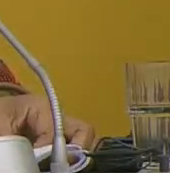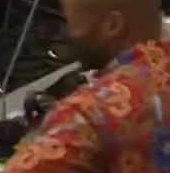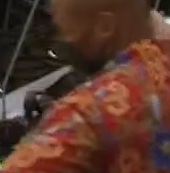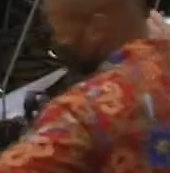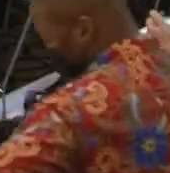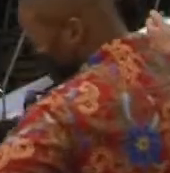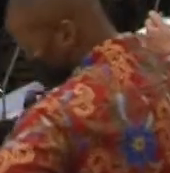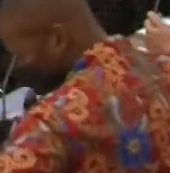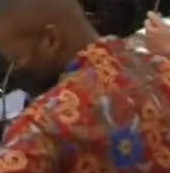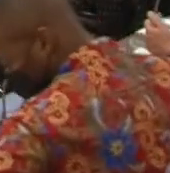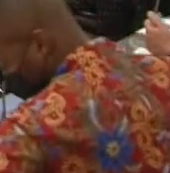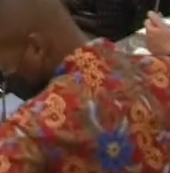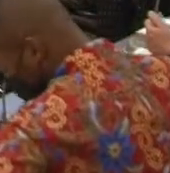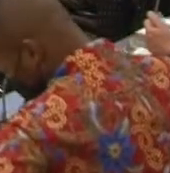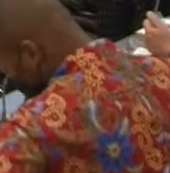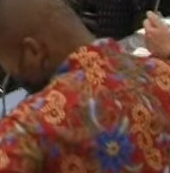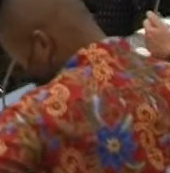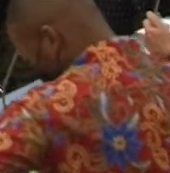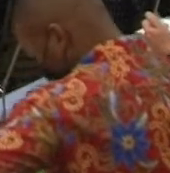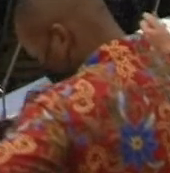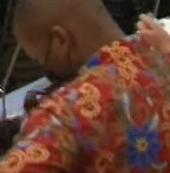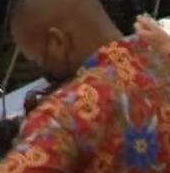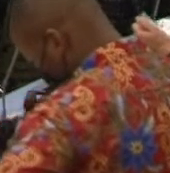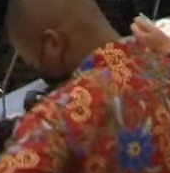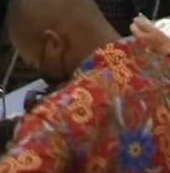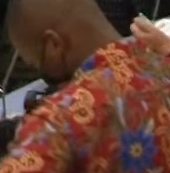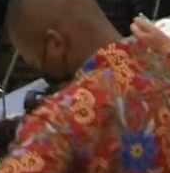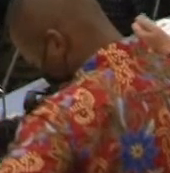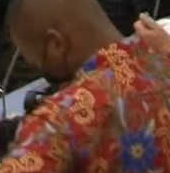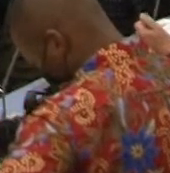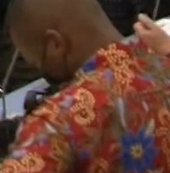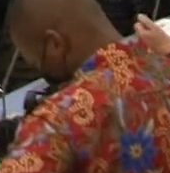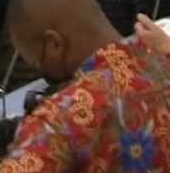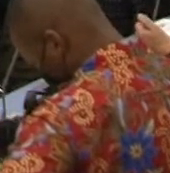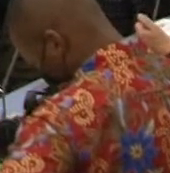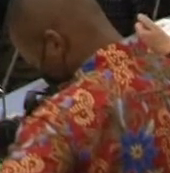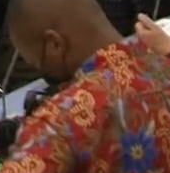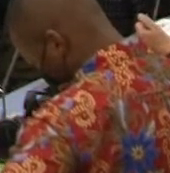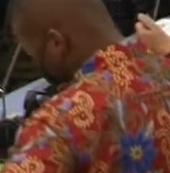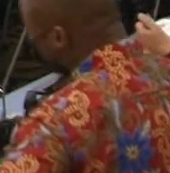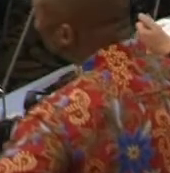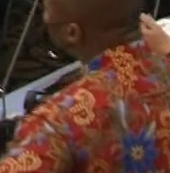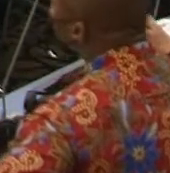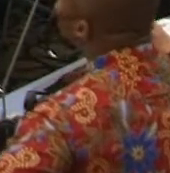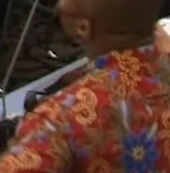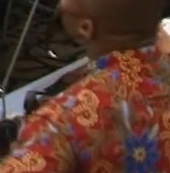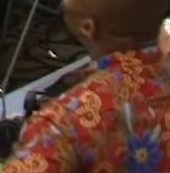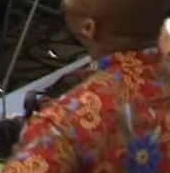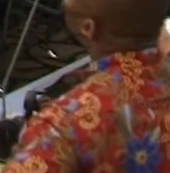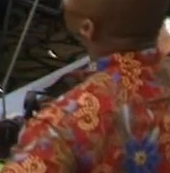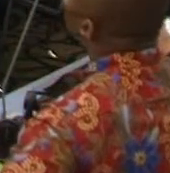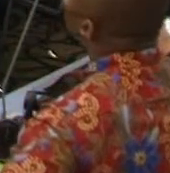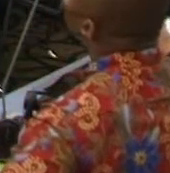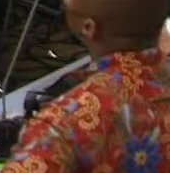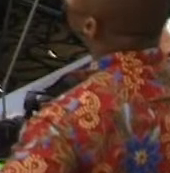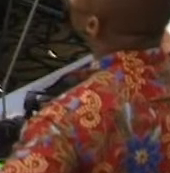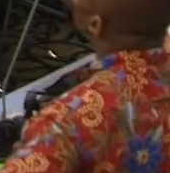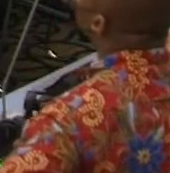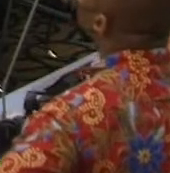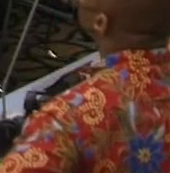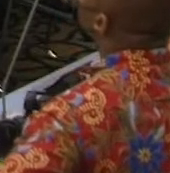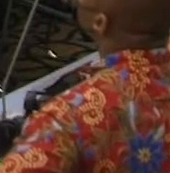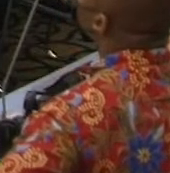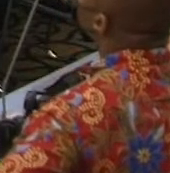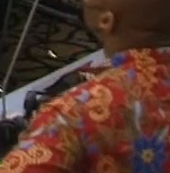bring to your attention that the member that asked the follow-up question, that is in their name, they have